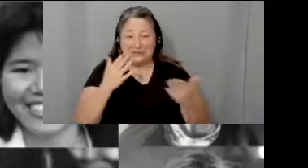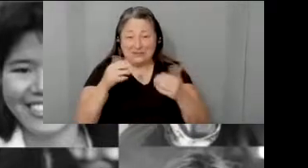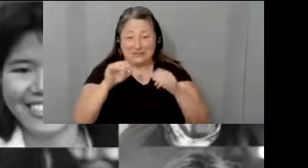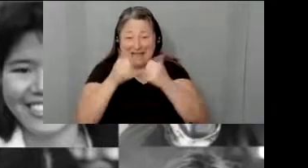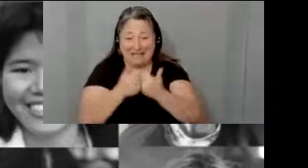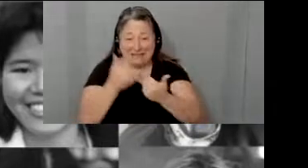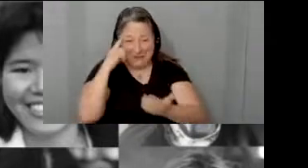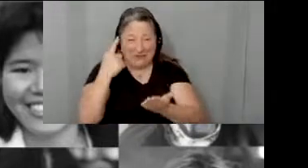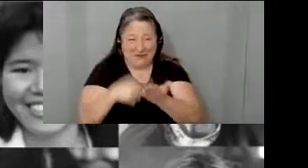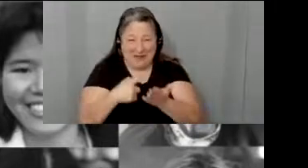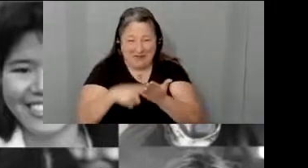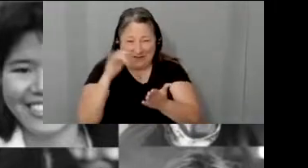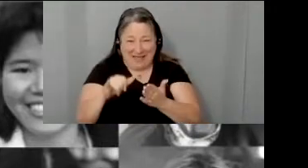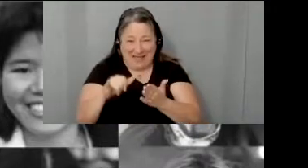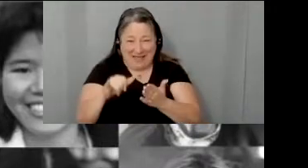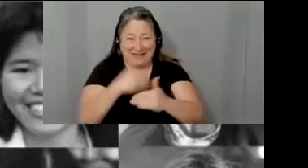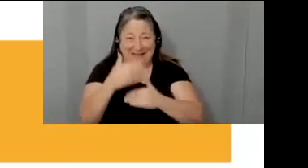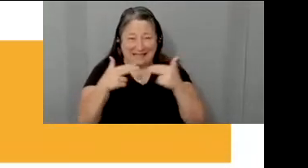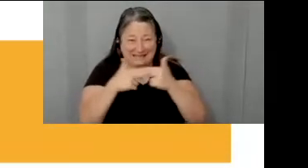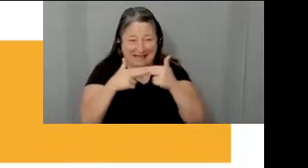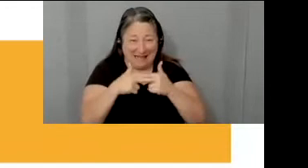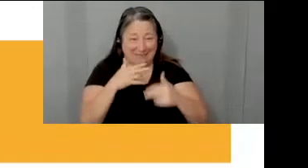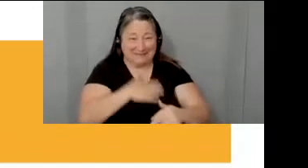Next slide, please.